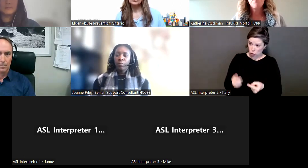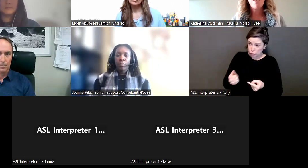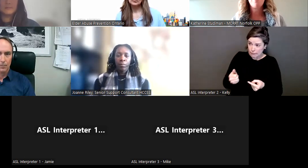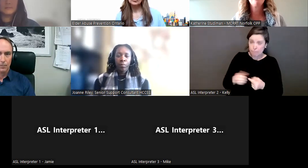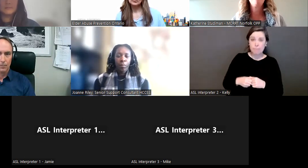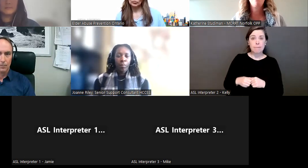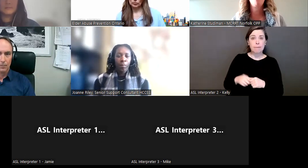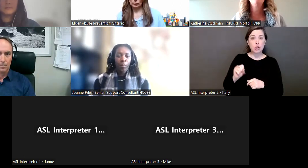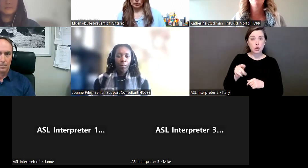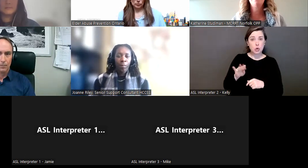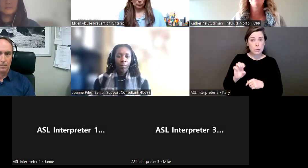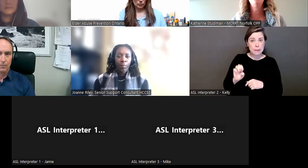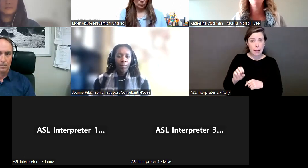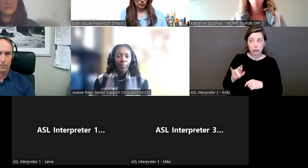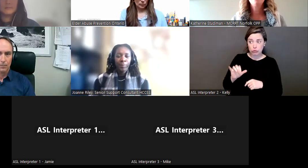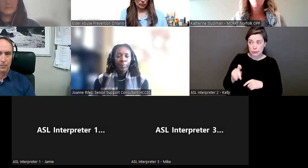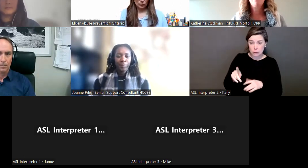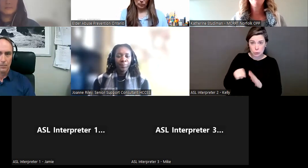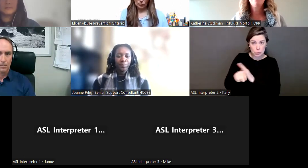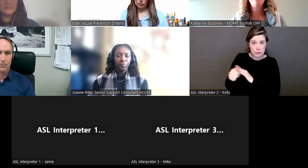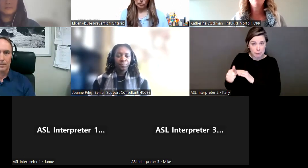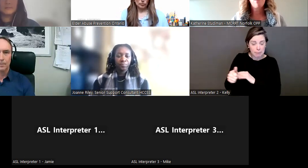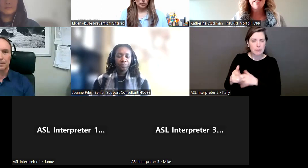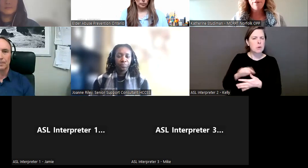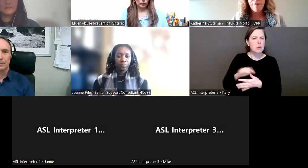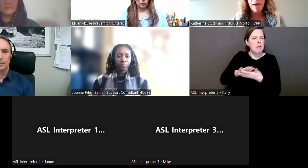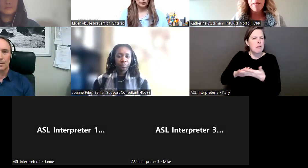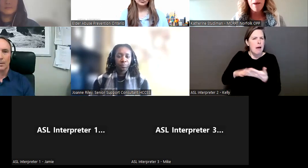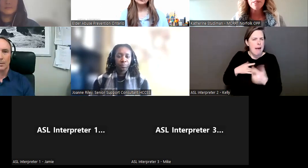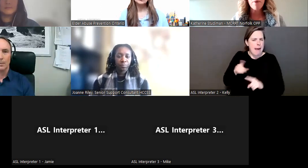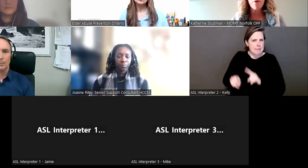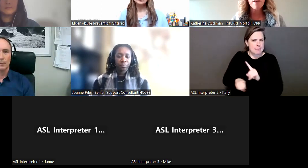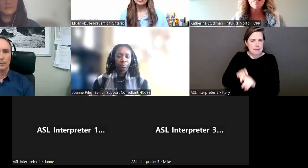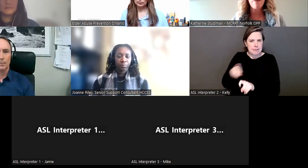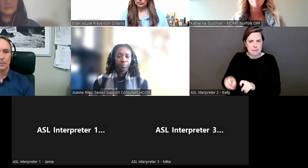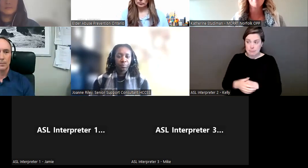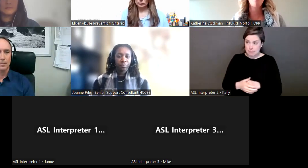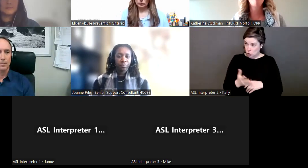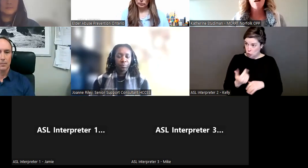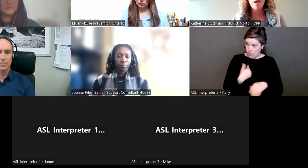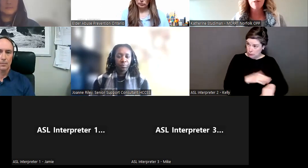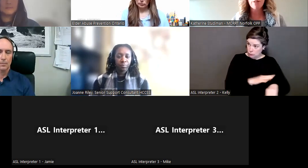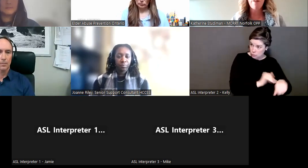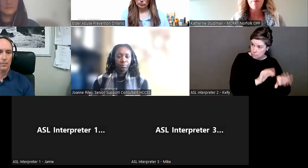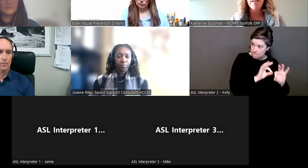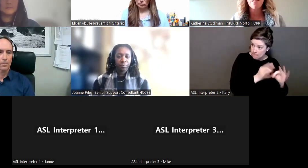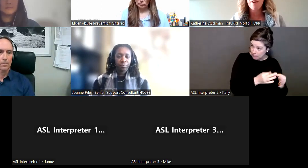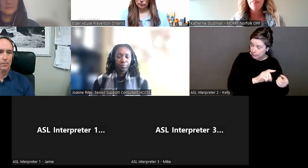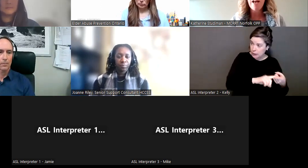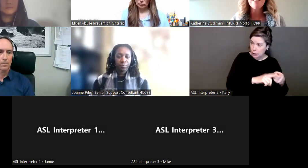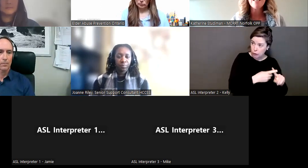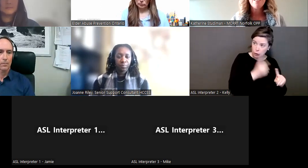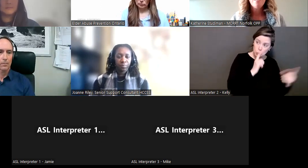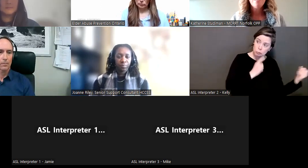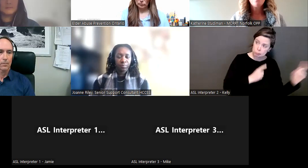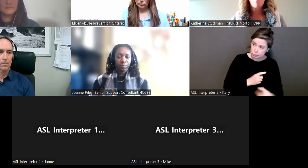I ask if they want any support in talking to family members about this, because I know sometimes there's a fear base around